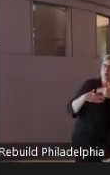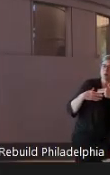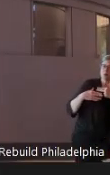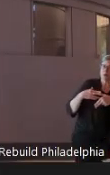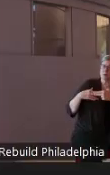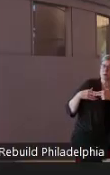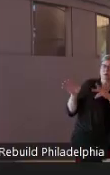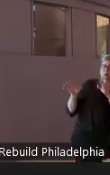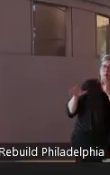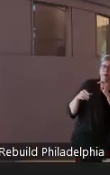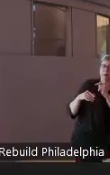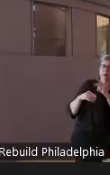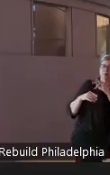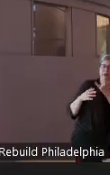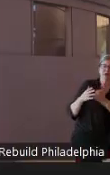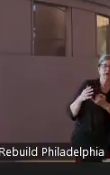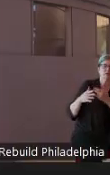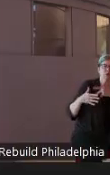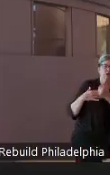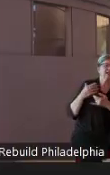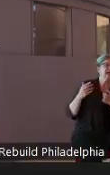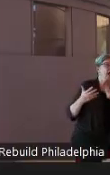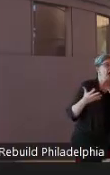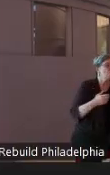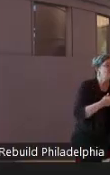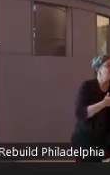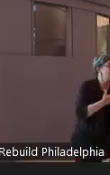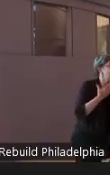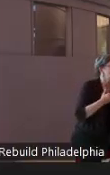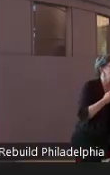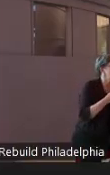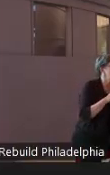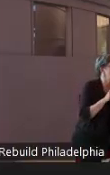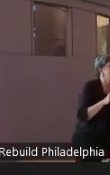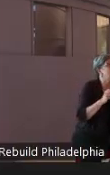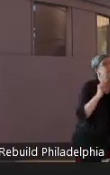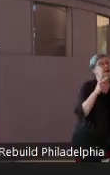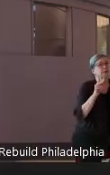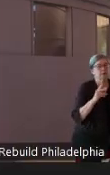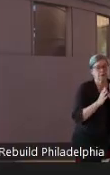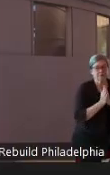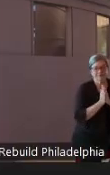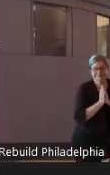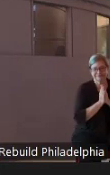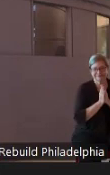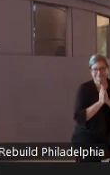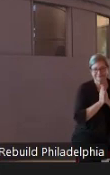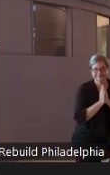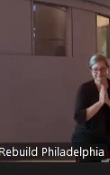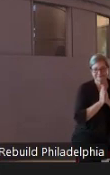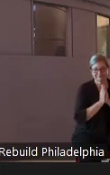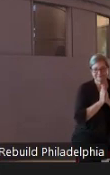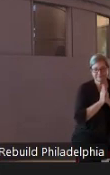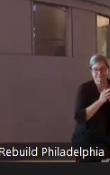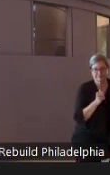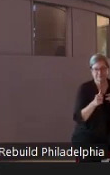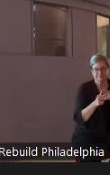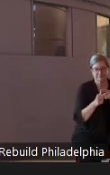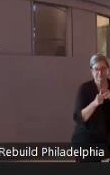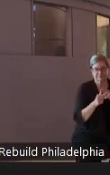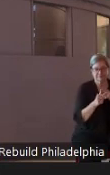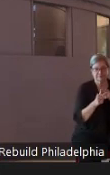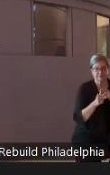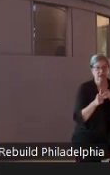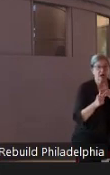about the project, I'd just like to thank many people, not just a few. First and